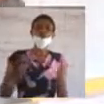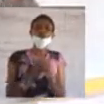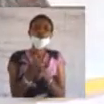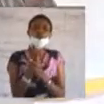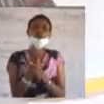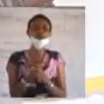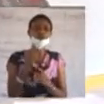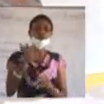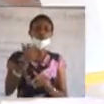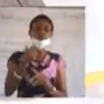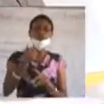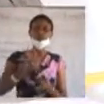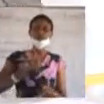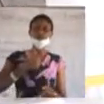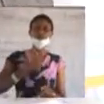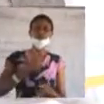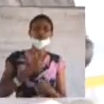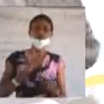through self-medication.